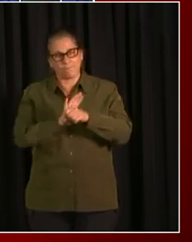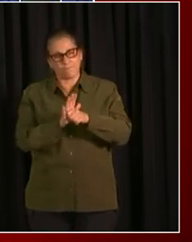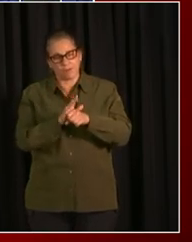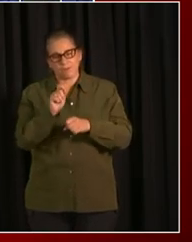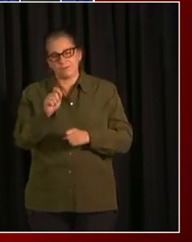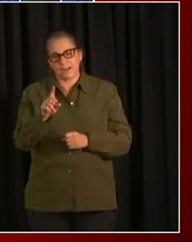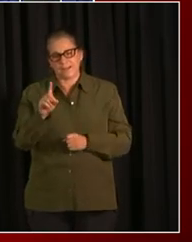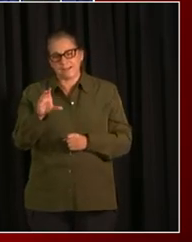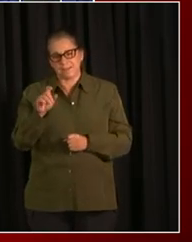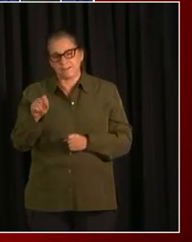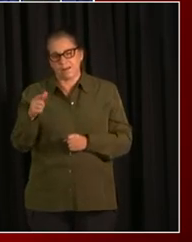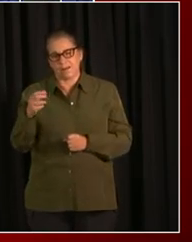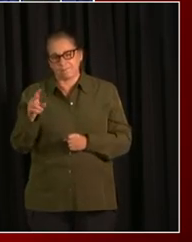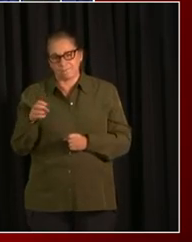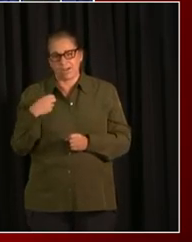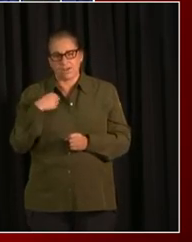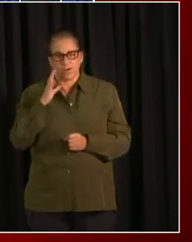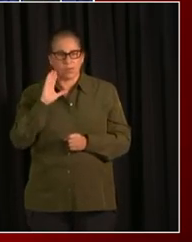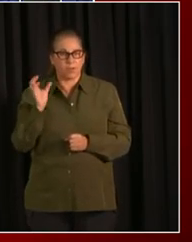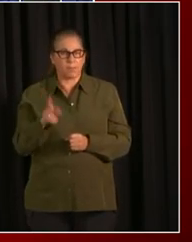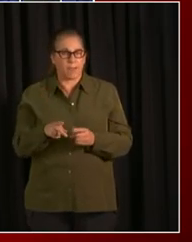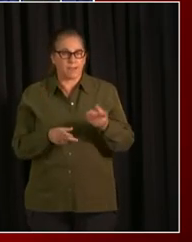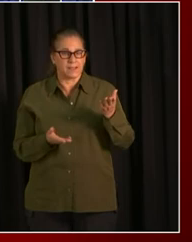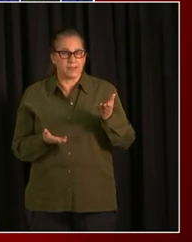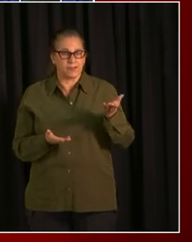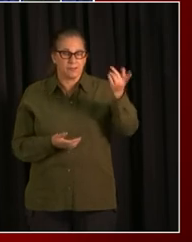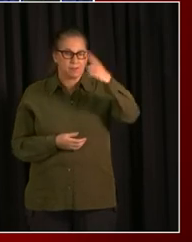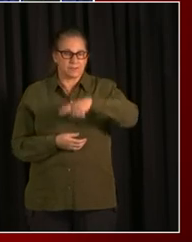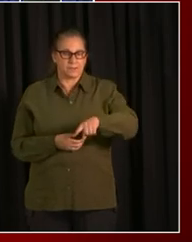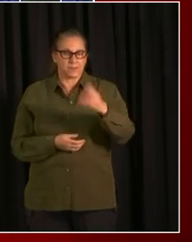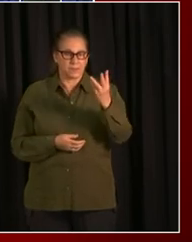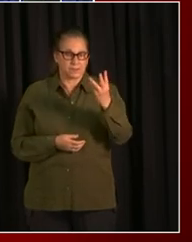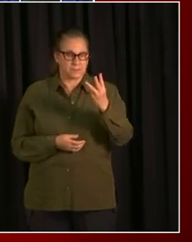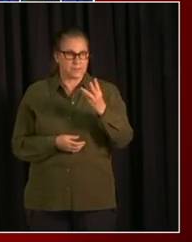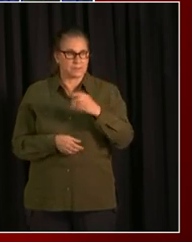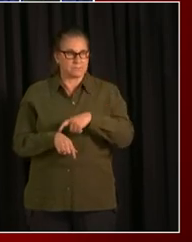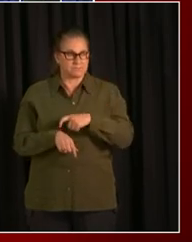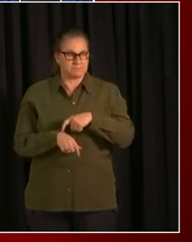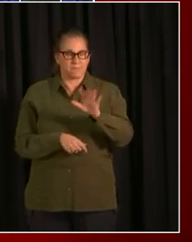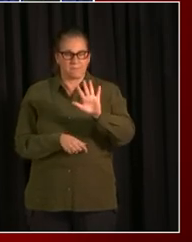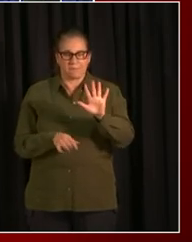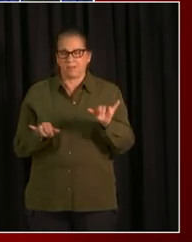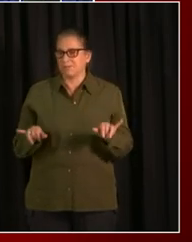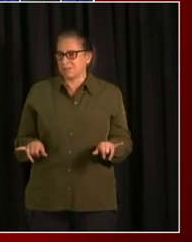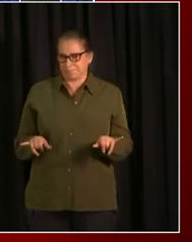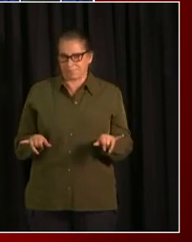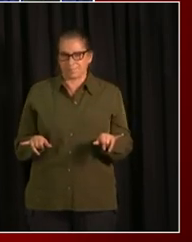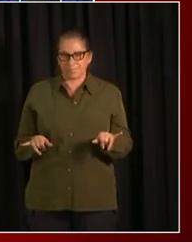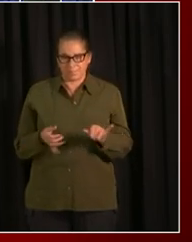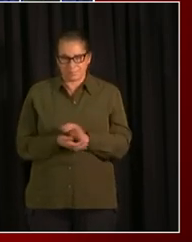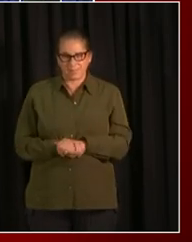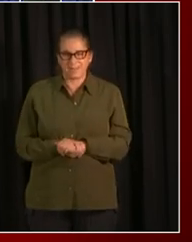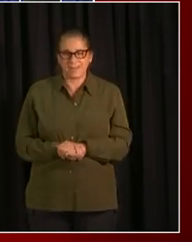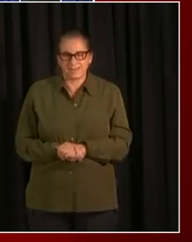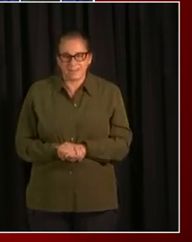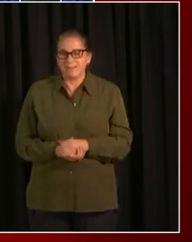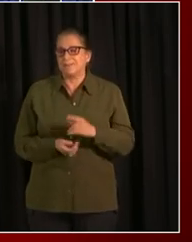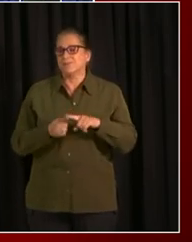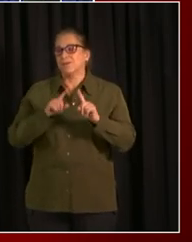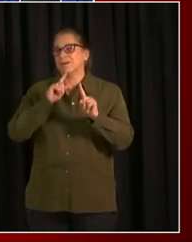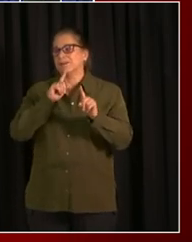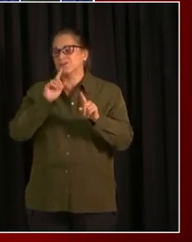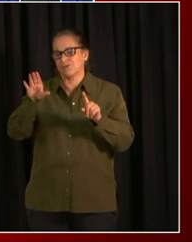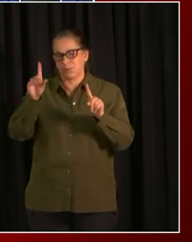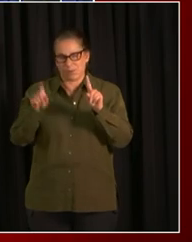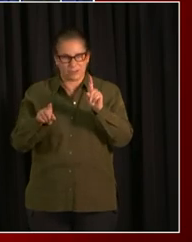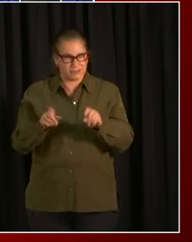coronavirus.dc.gov. We will be back here again next Wednesday at 5 p.m. To answer your